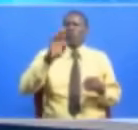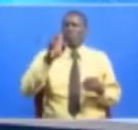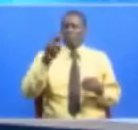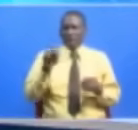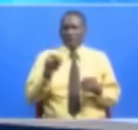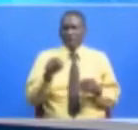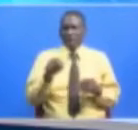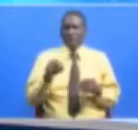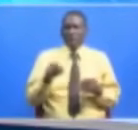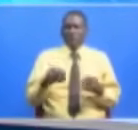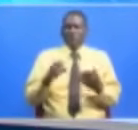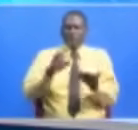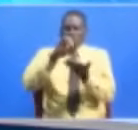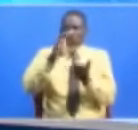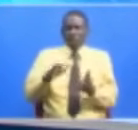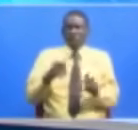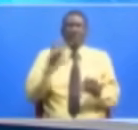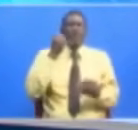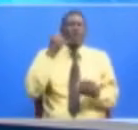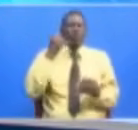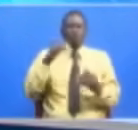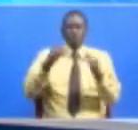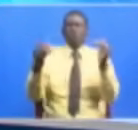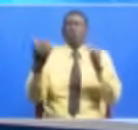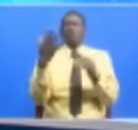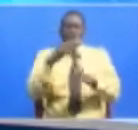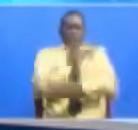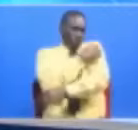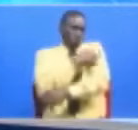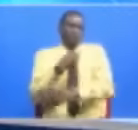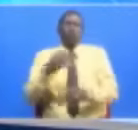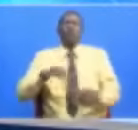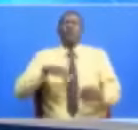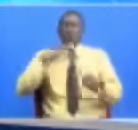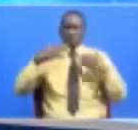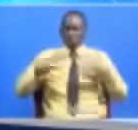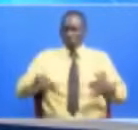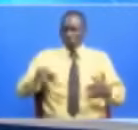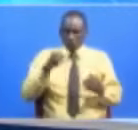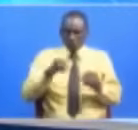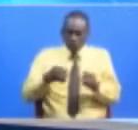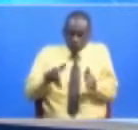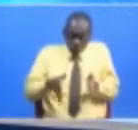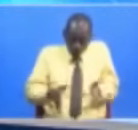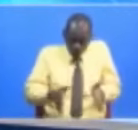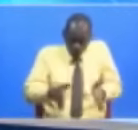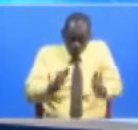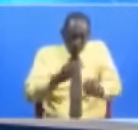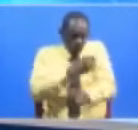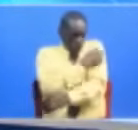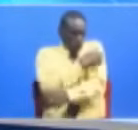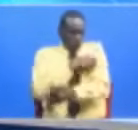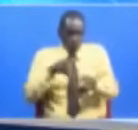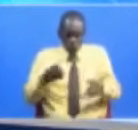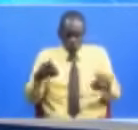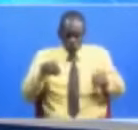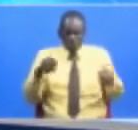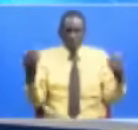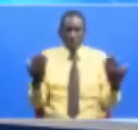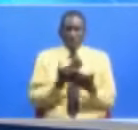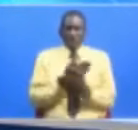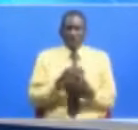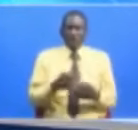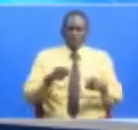intern doctor at Nakuru Level 5 Hospital, whose body was found in a trench at the facility. Tonight, we trace Lang'at's